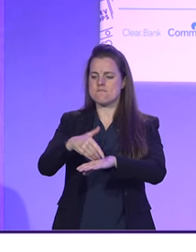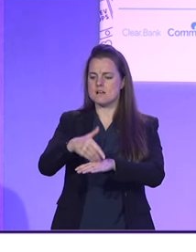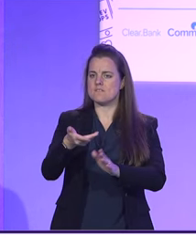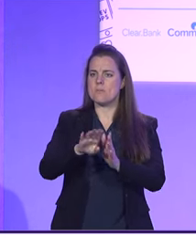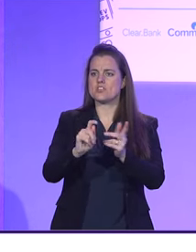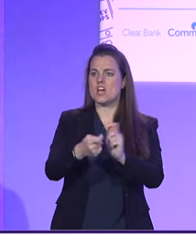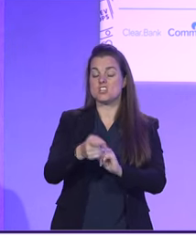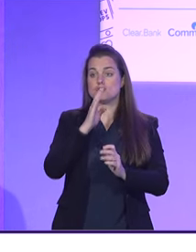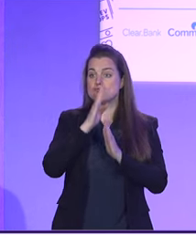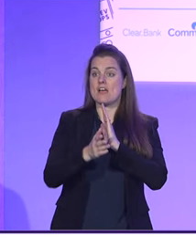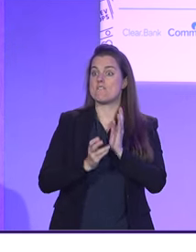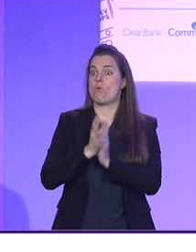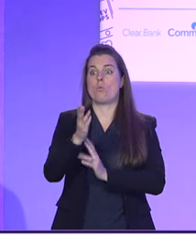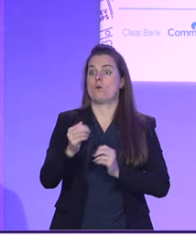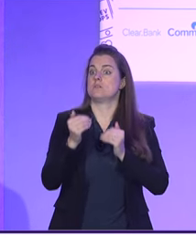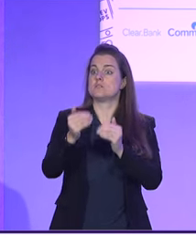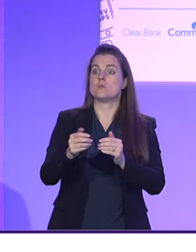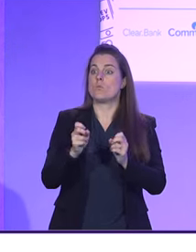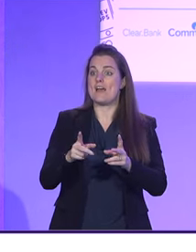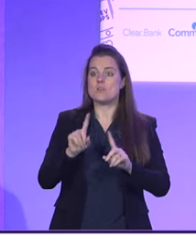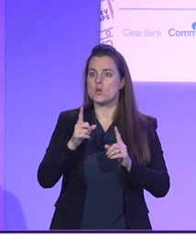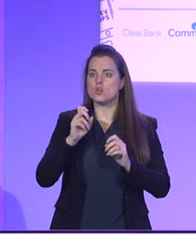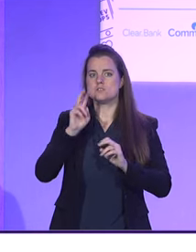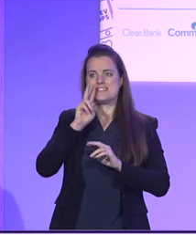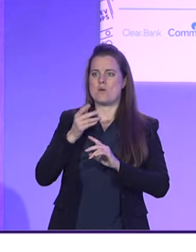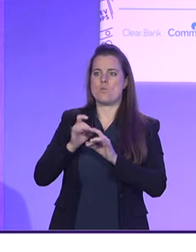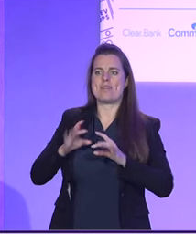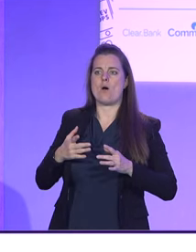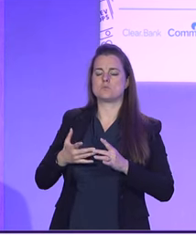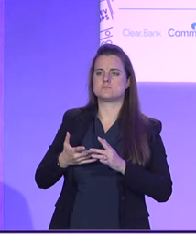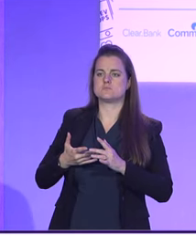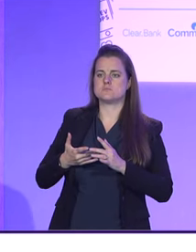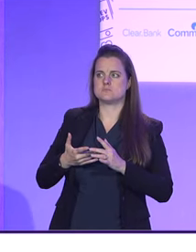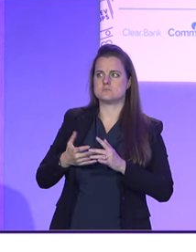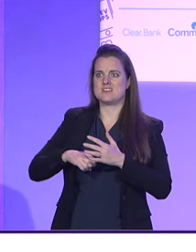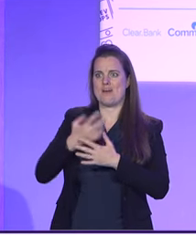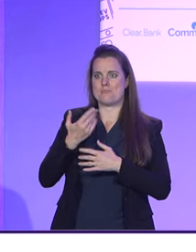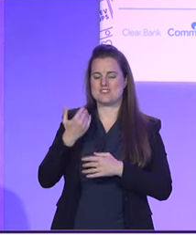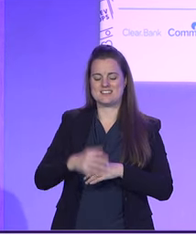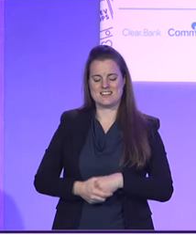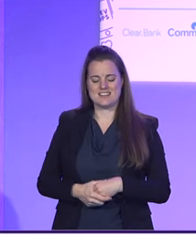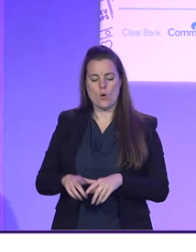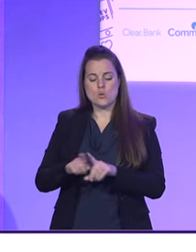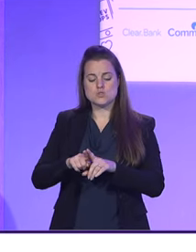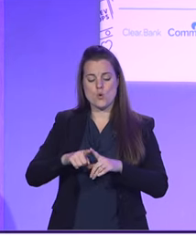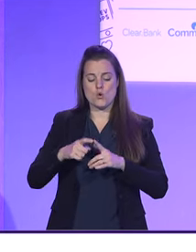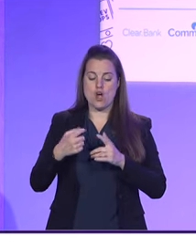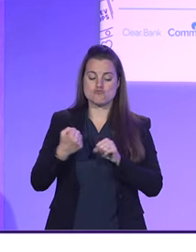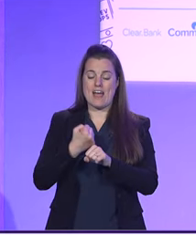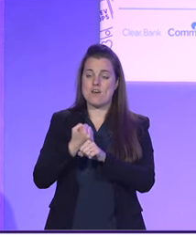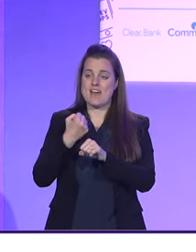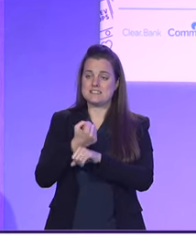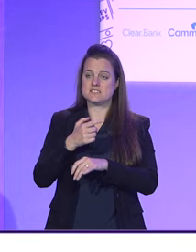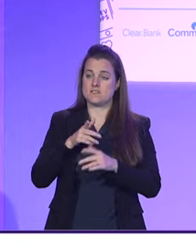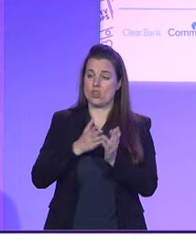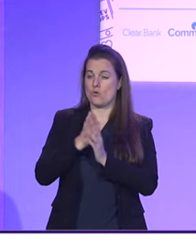that we didn't have any visibility of otherwise. As part of recently rolling out Renovate across the org, we found that we actually had a lot